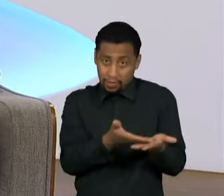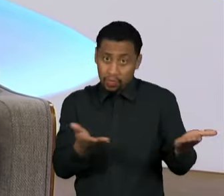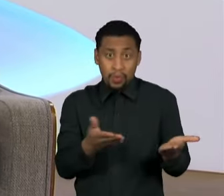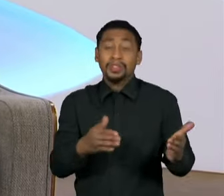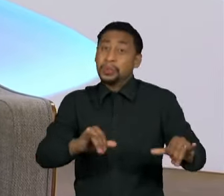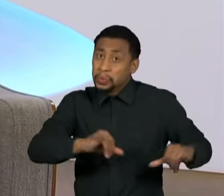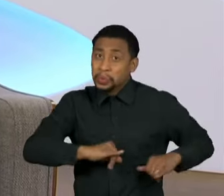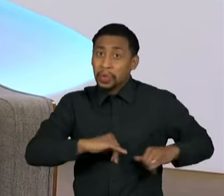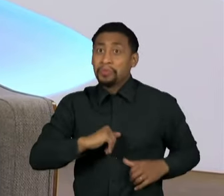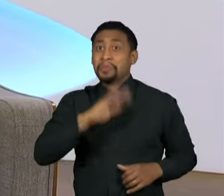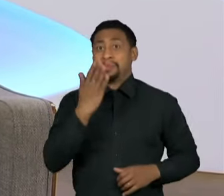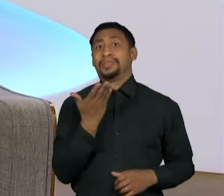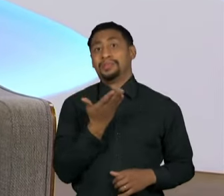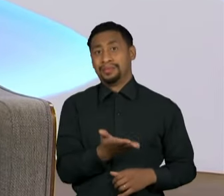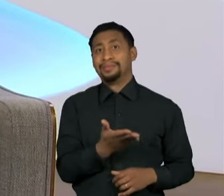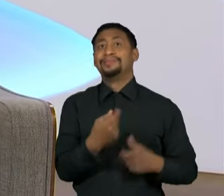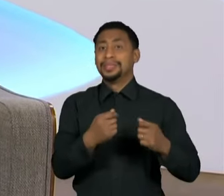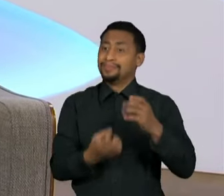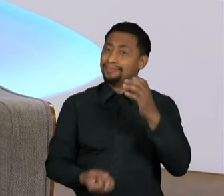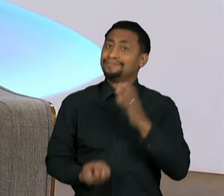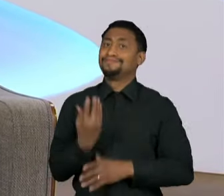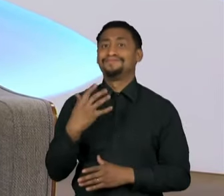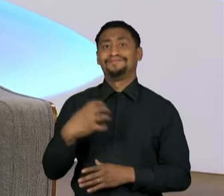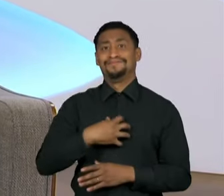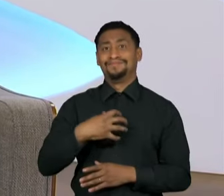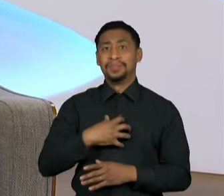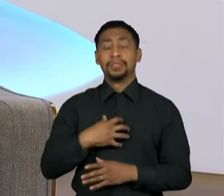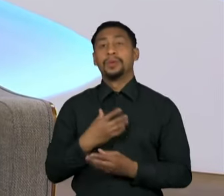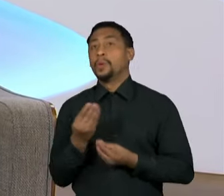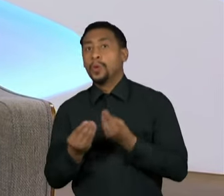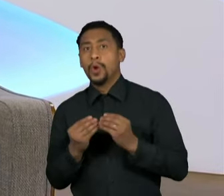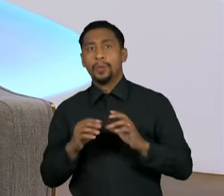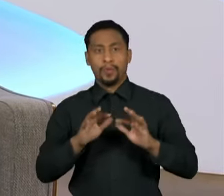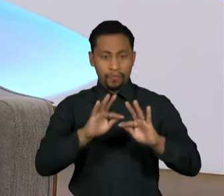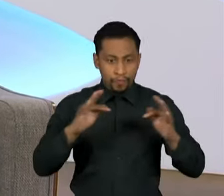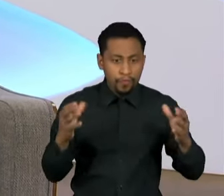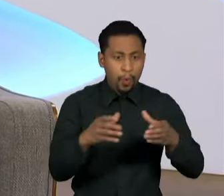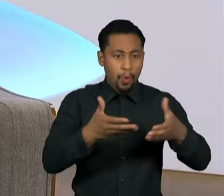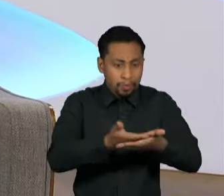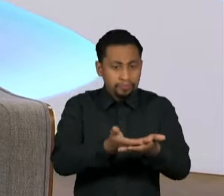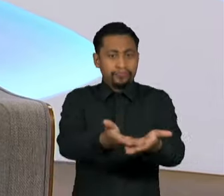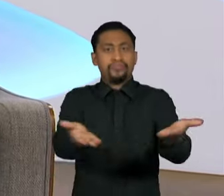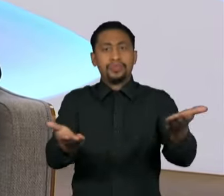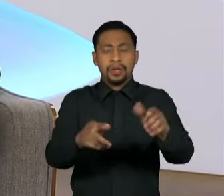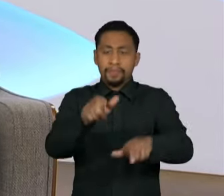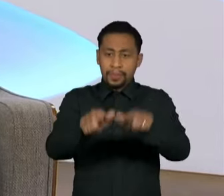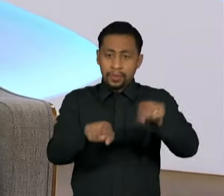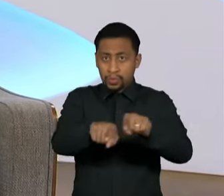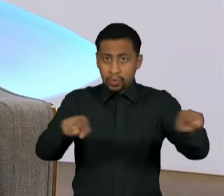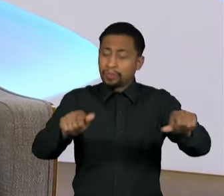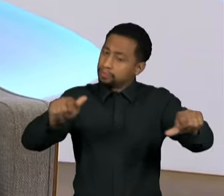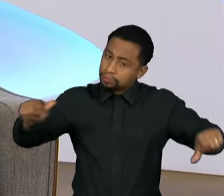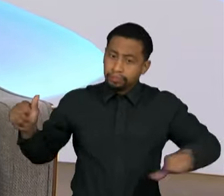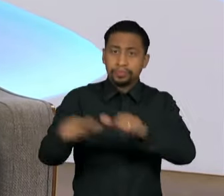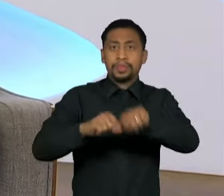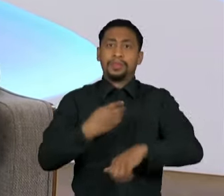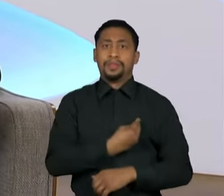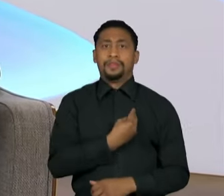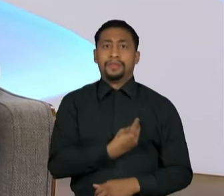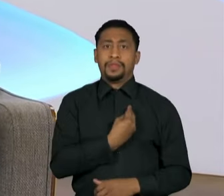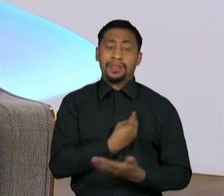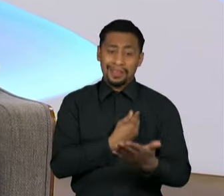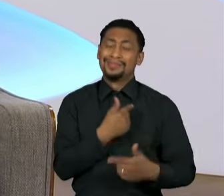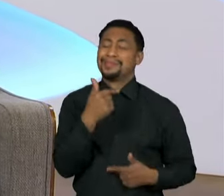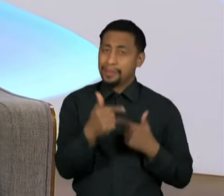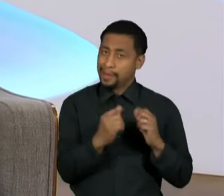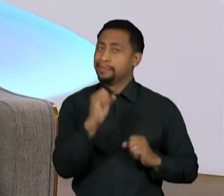develop ways of holding forums with those whose lives will be transformed, whether they're in fossil fuels, whether